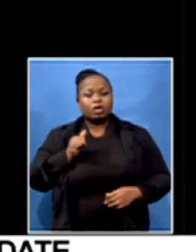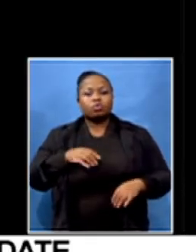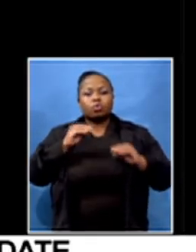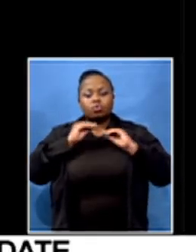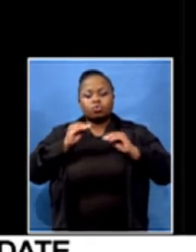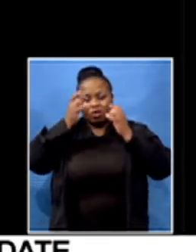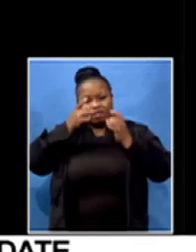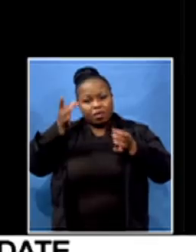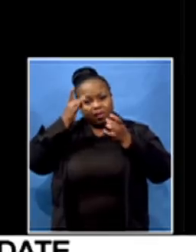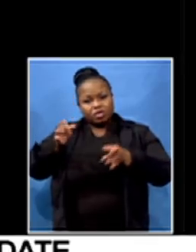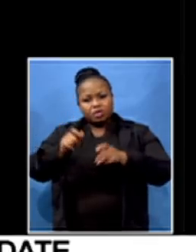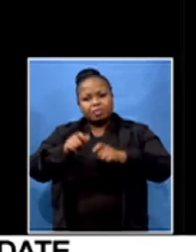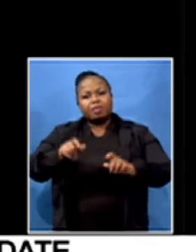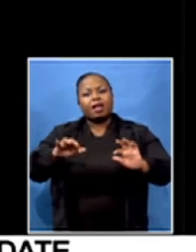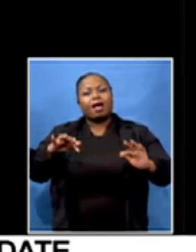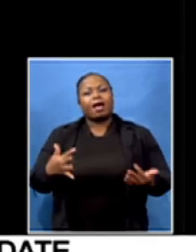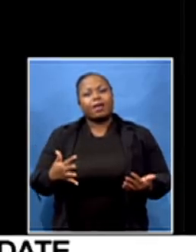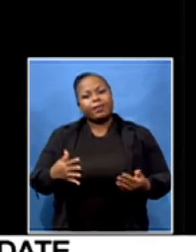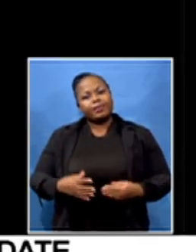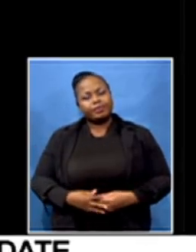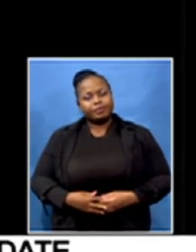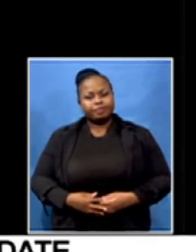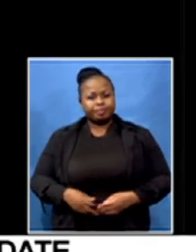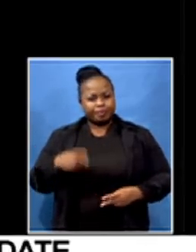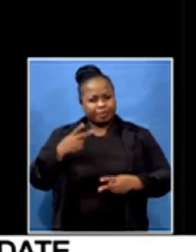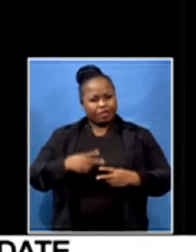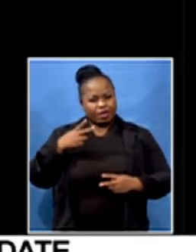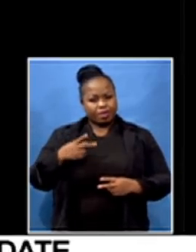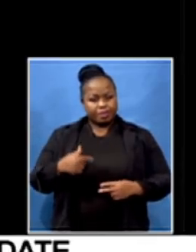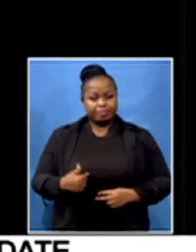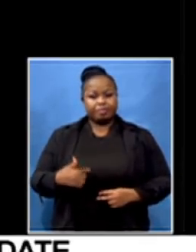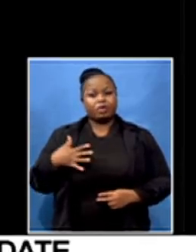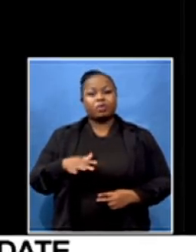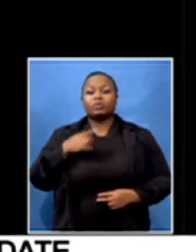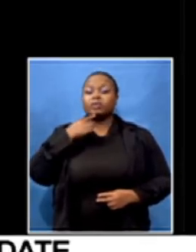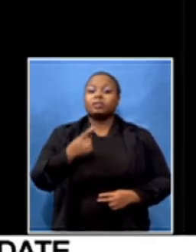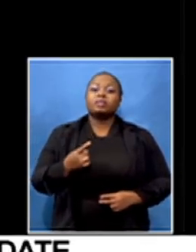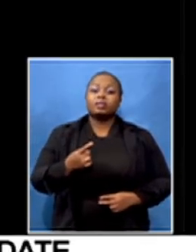finally, I just want to say that so far,